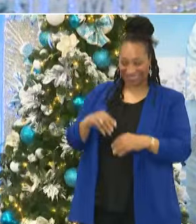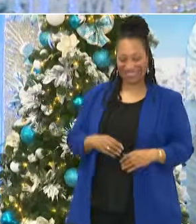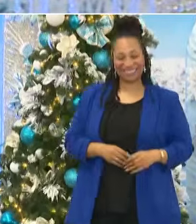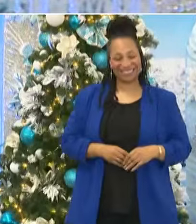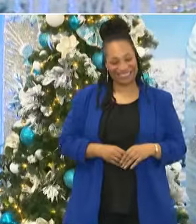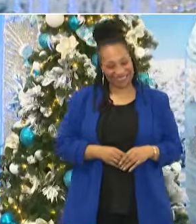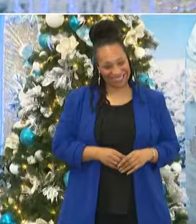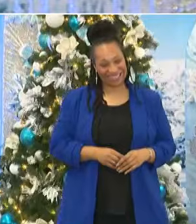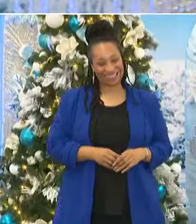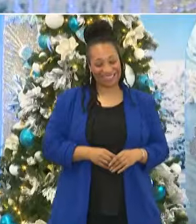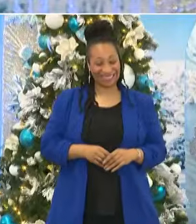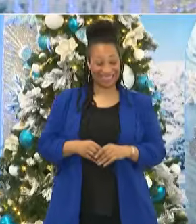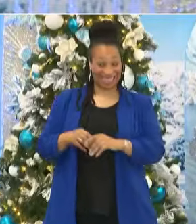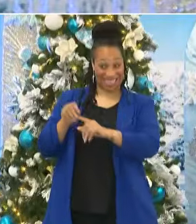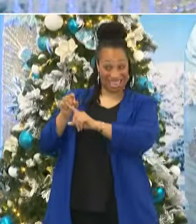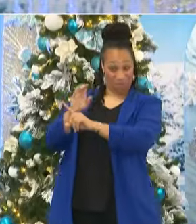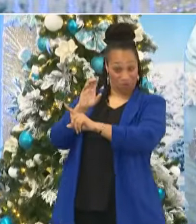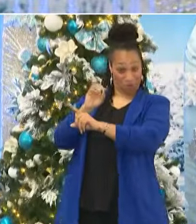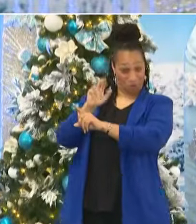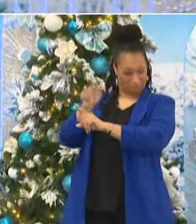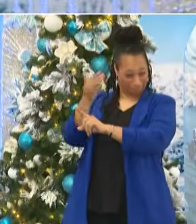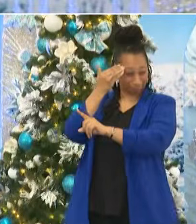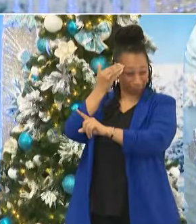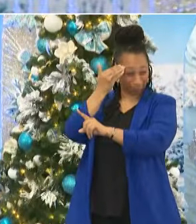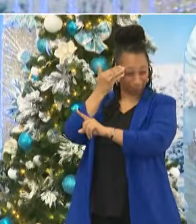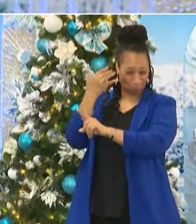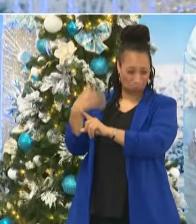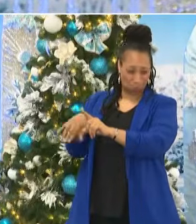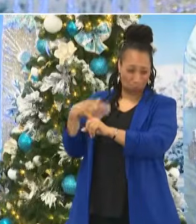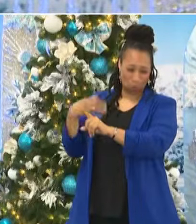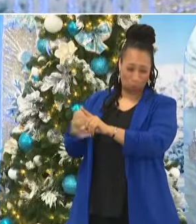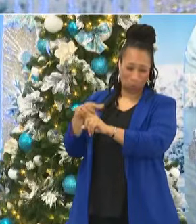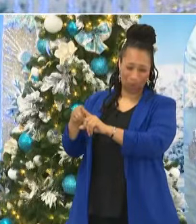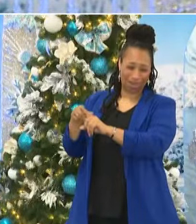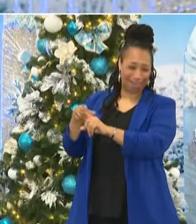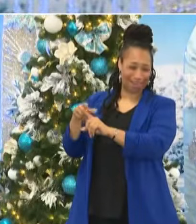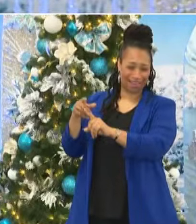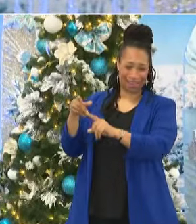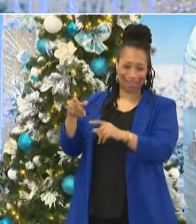You heard Director Freeman say, this